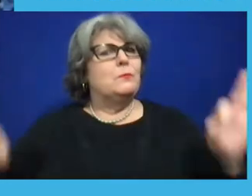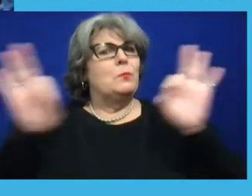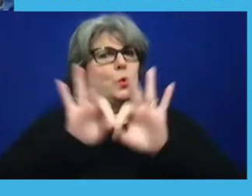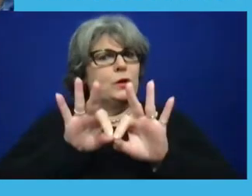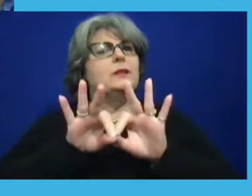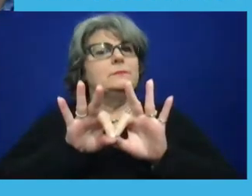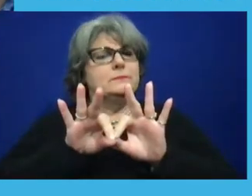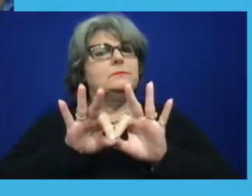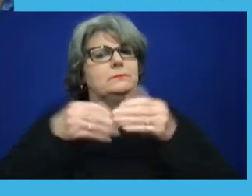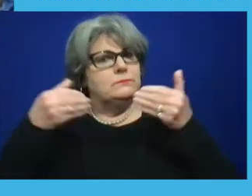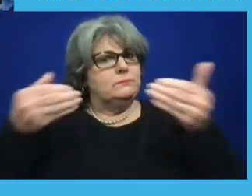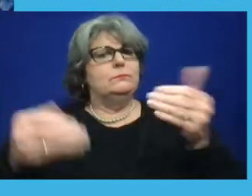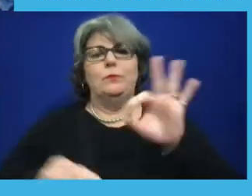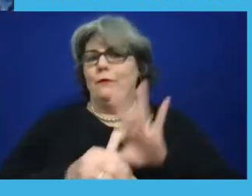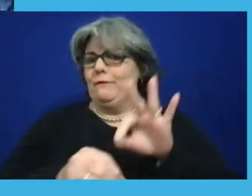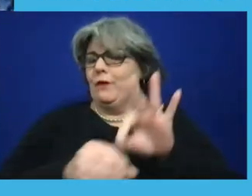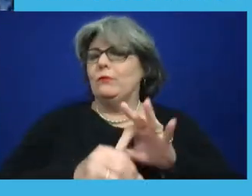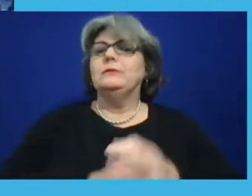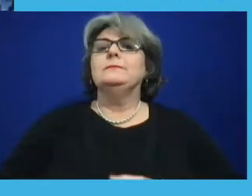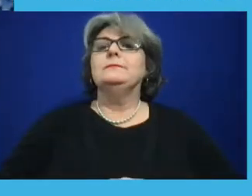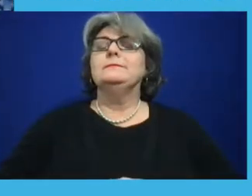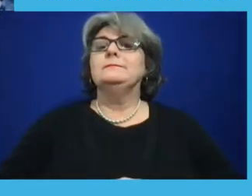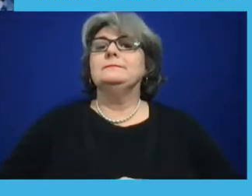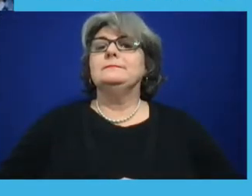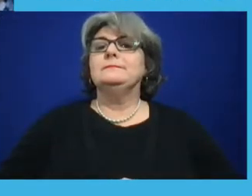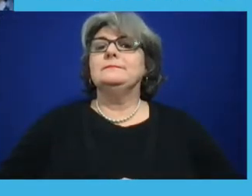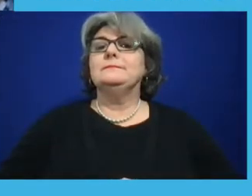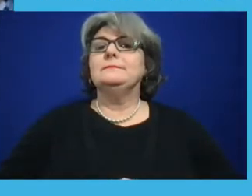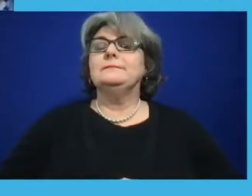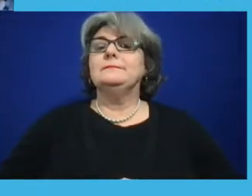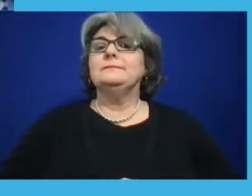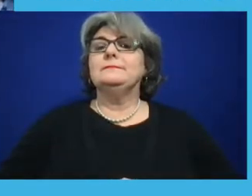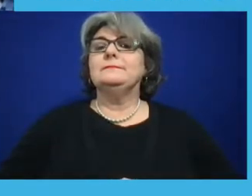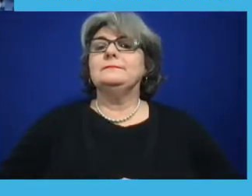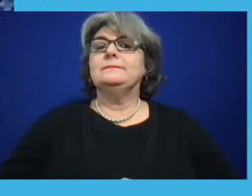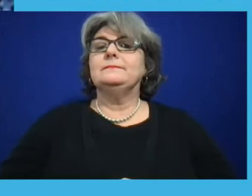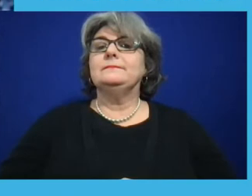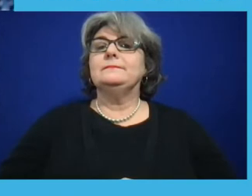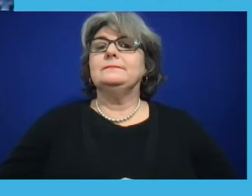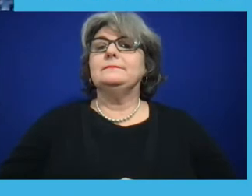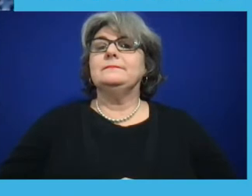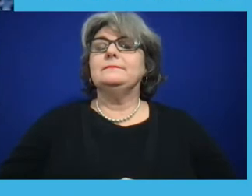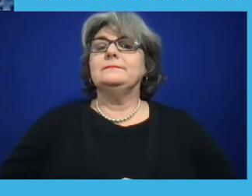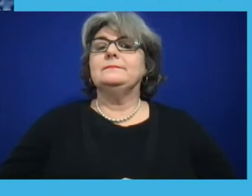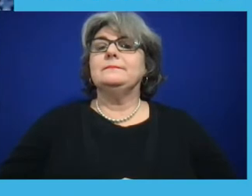part. It is that important.